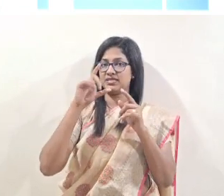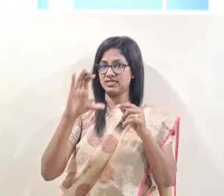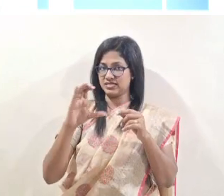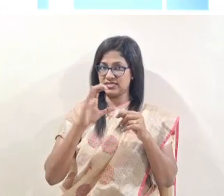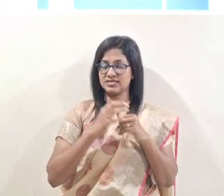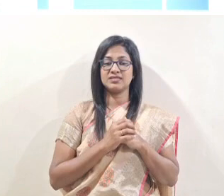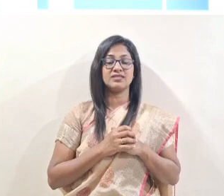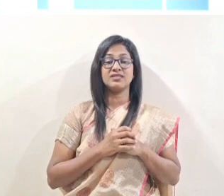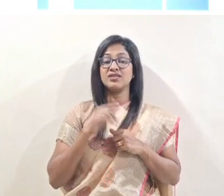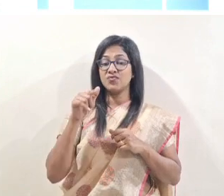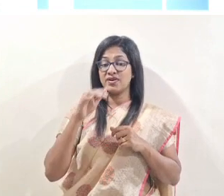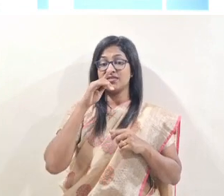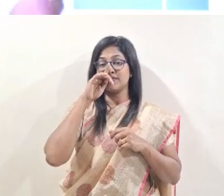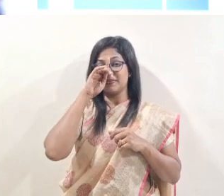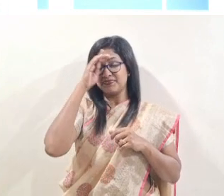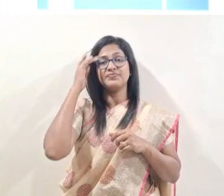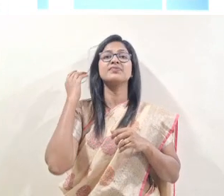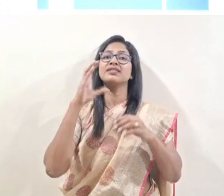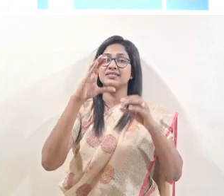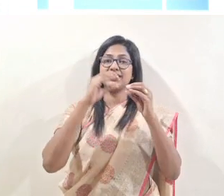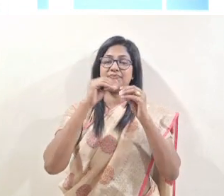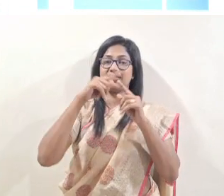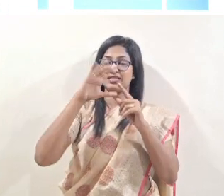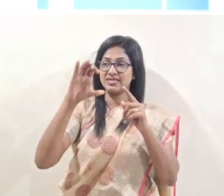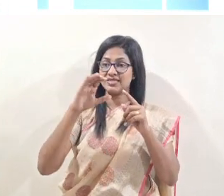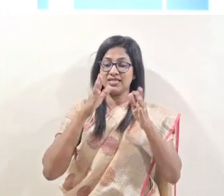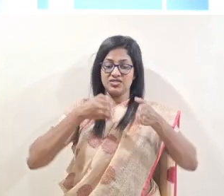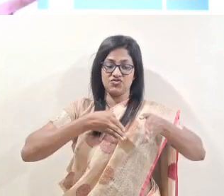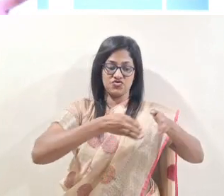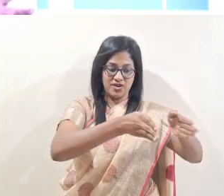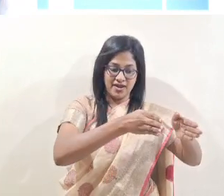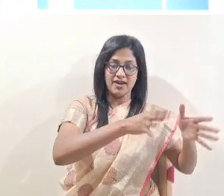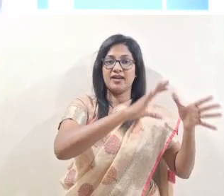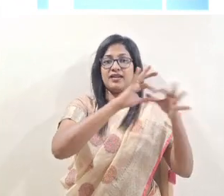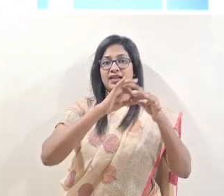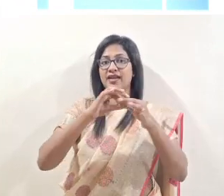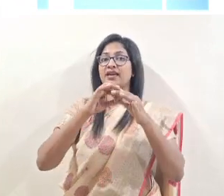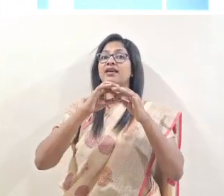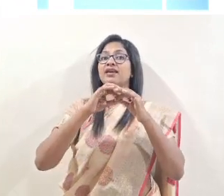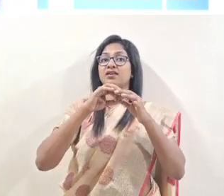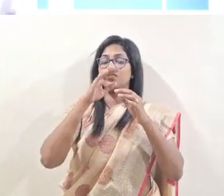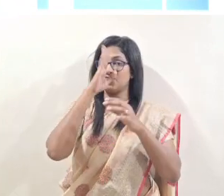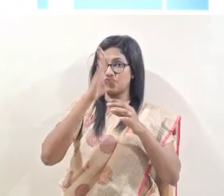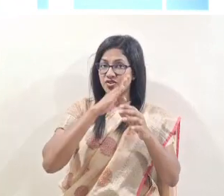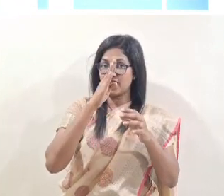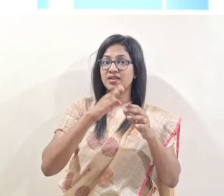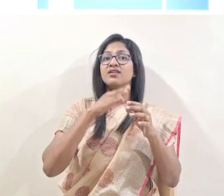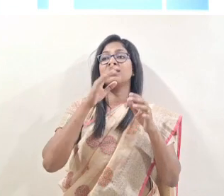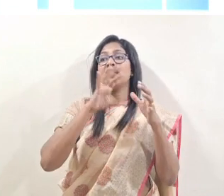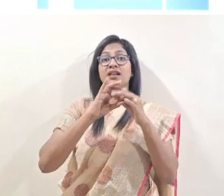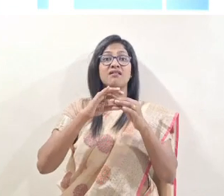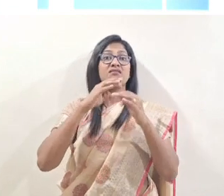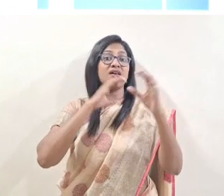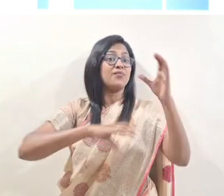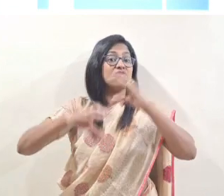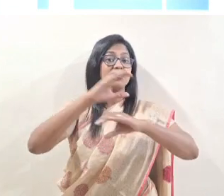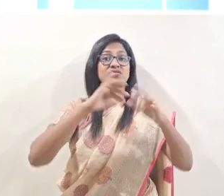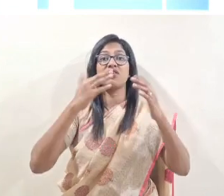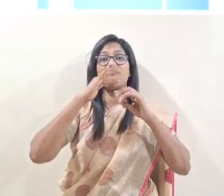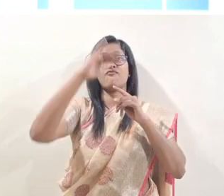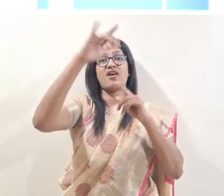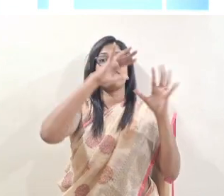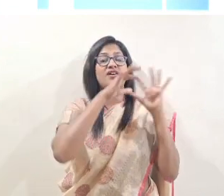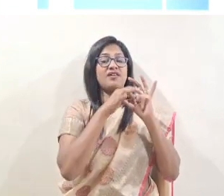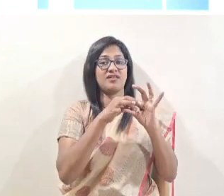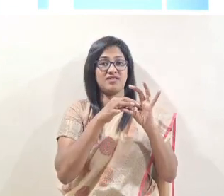is communicating from trackside to train through a Wi-Fi network, which is normally an open network. So what kind